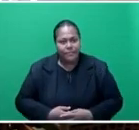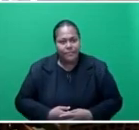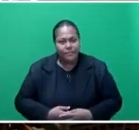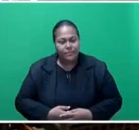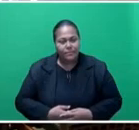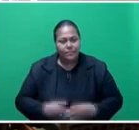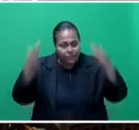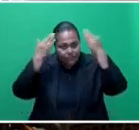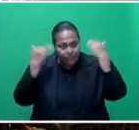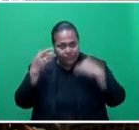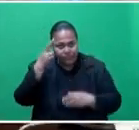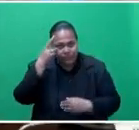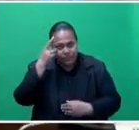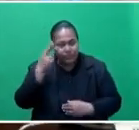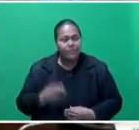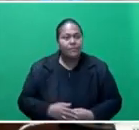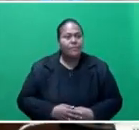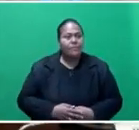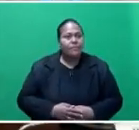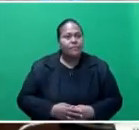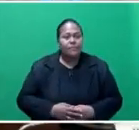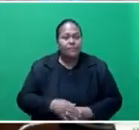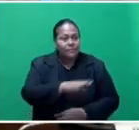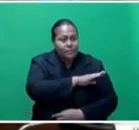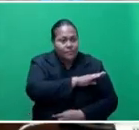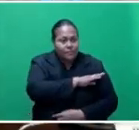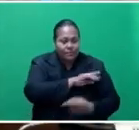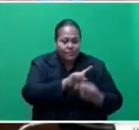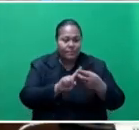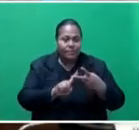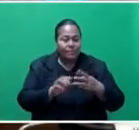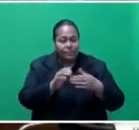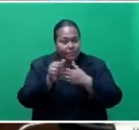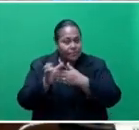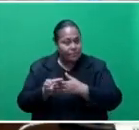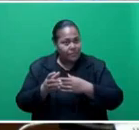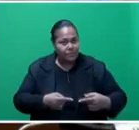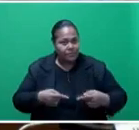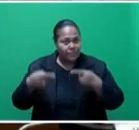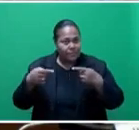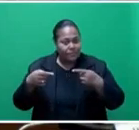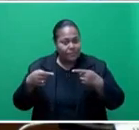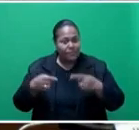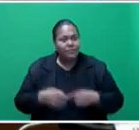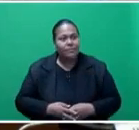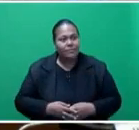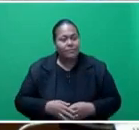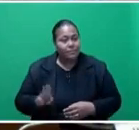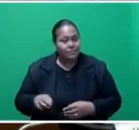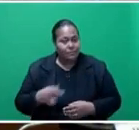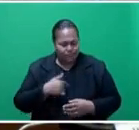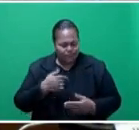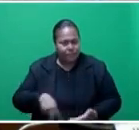sir, Honourable Prime Minister, in leader of opposition, members, Mr. Speaker, sir, I rise this